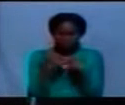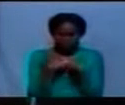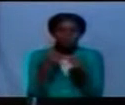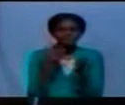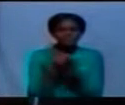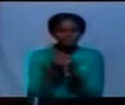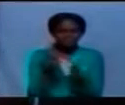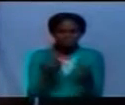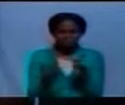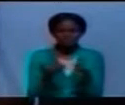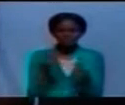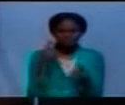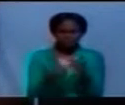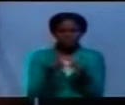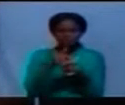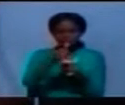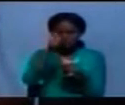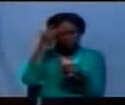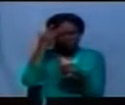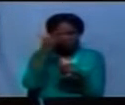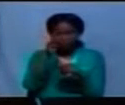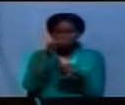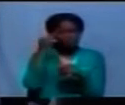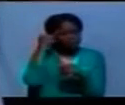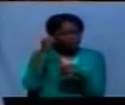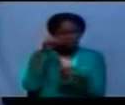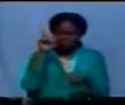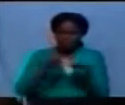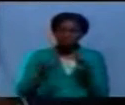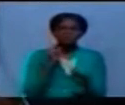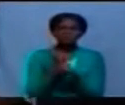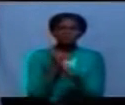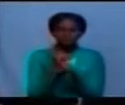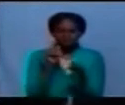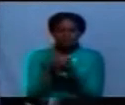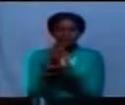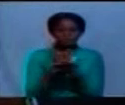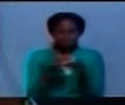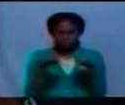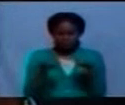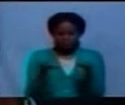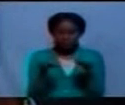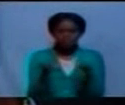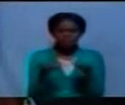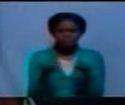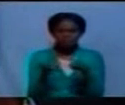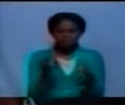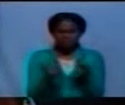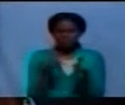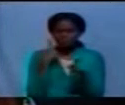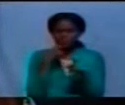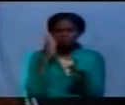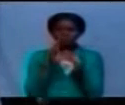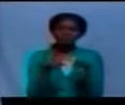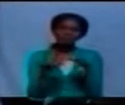touch on, no matter how brilliant your idea, probably it may not work. Obviously, in some developed market, you have angel investors. There are people who believe